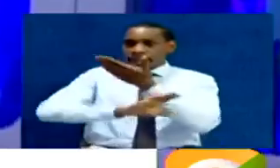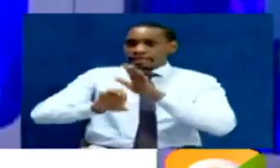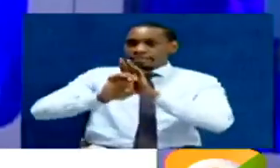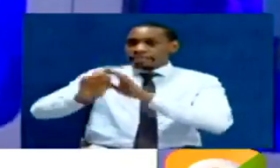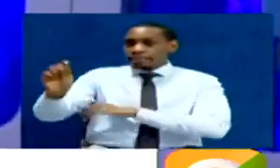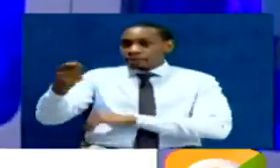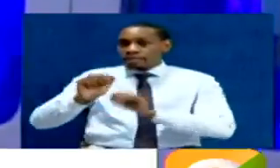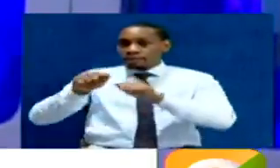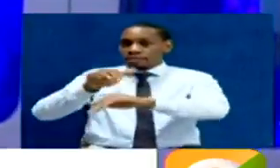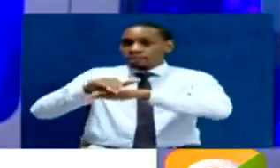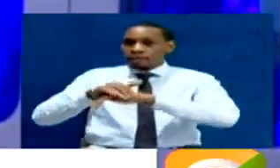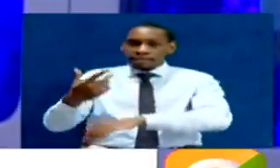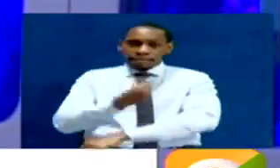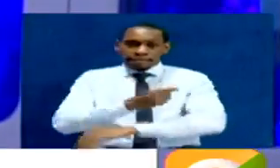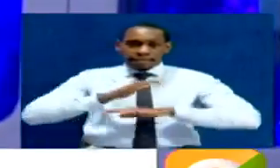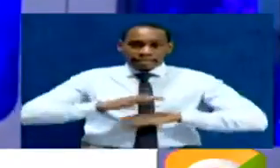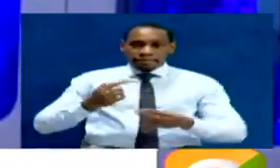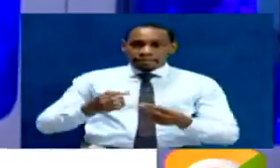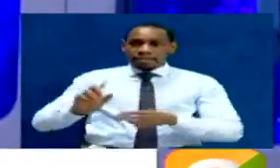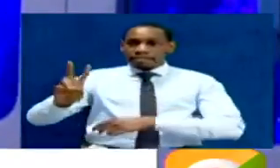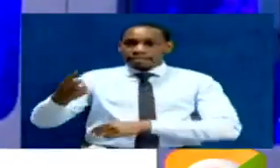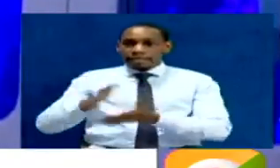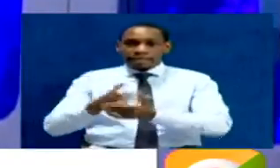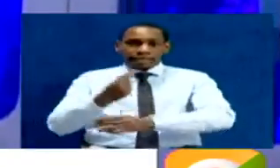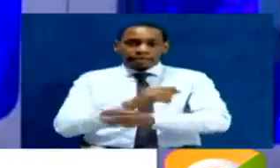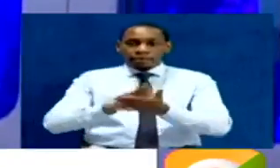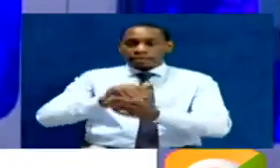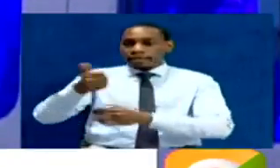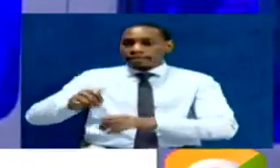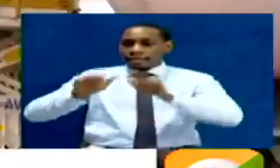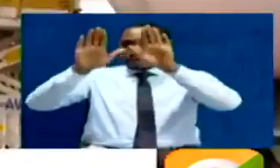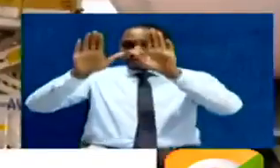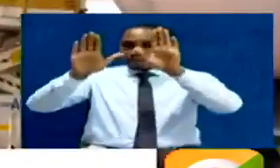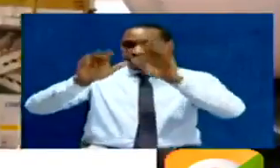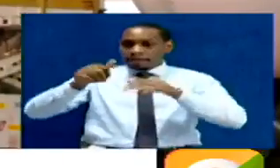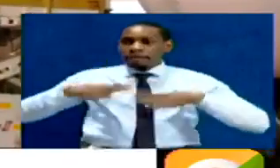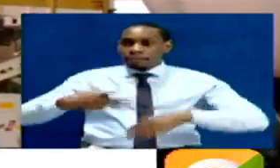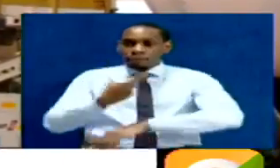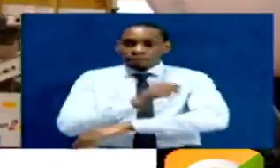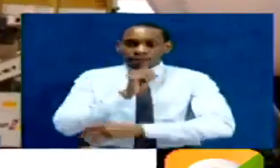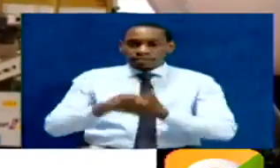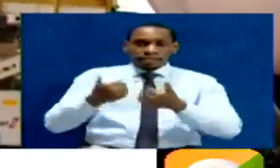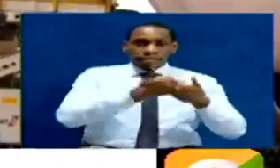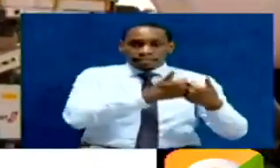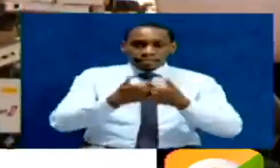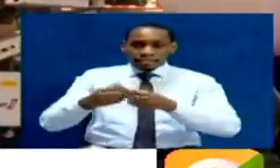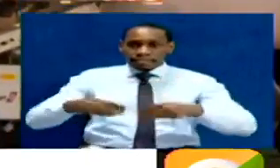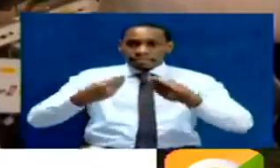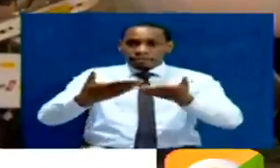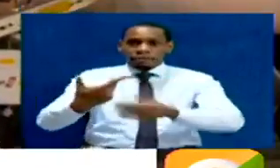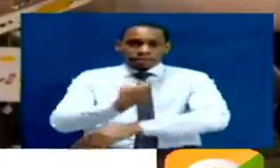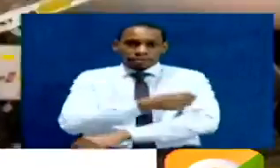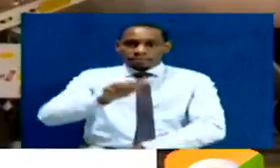Kenya can get vaccines sufficient for the second jab and also for other people who haven't gotten vaccinated. Challenges in supply of the